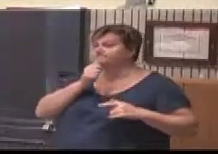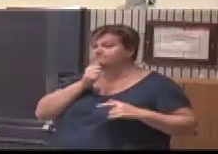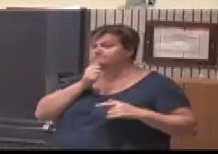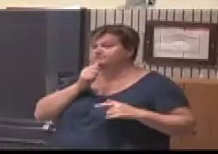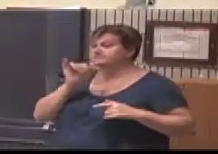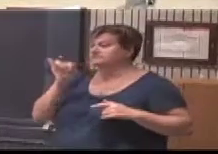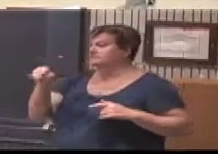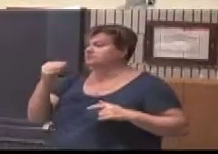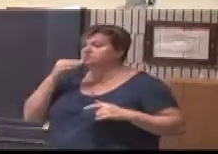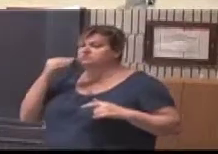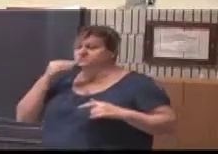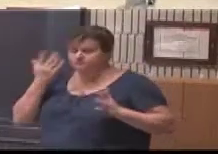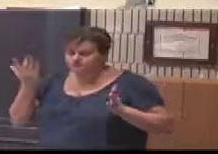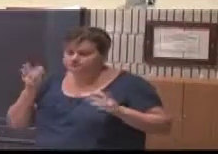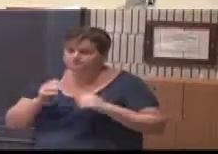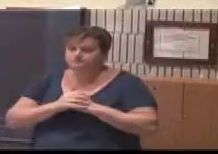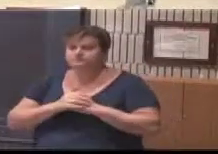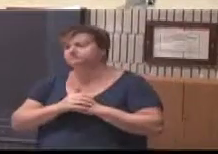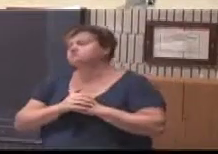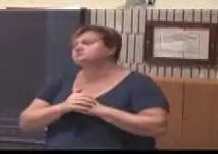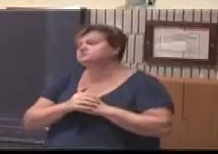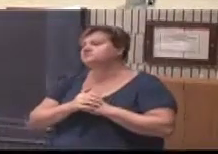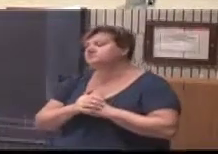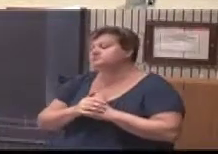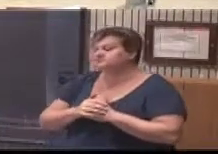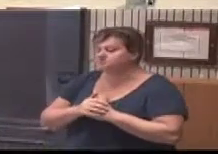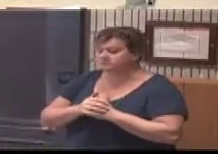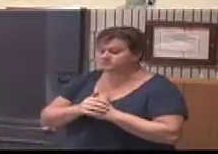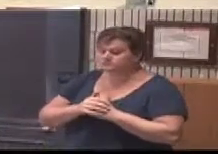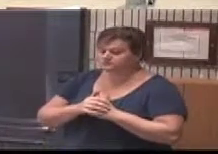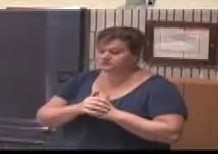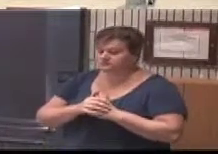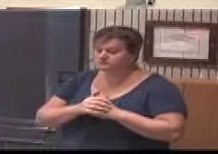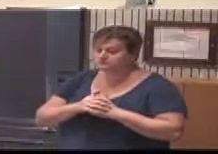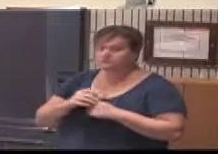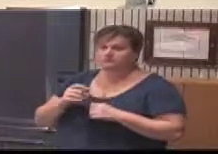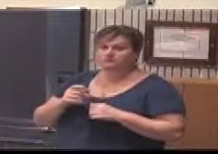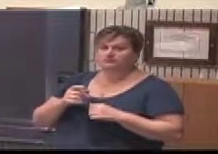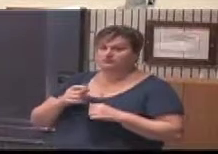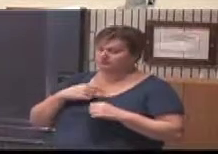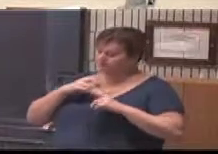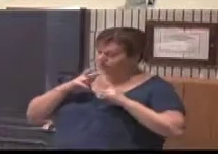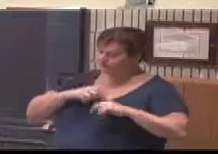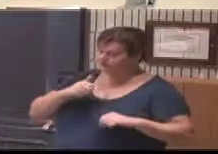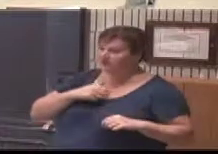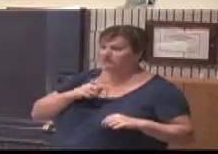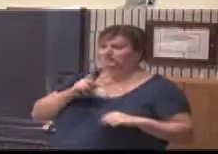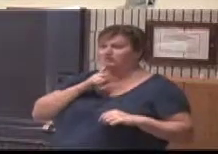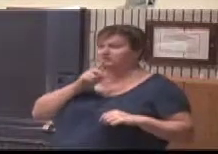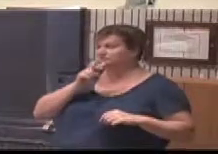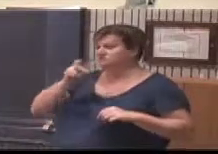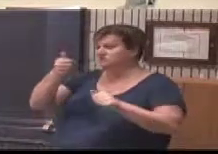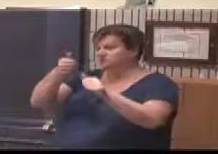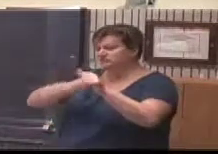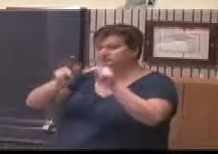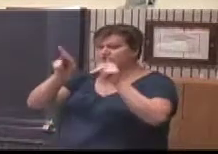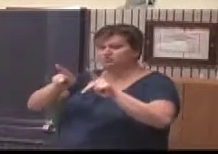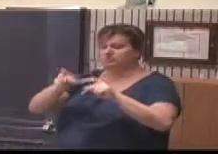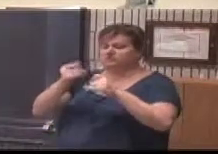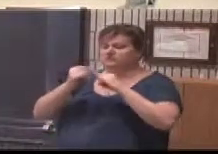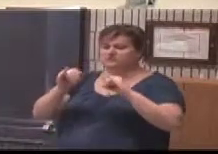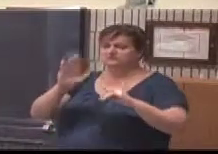privacy and stay home. So just looking at, to me, it comes down to a lot of letting each individual make their own